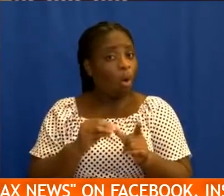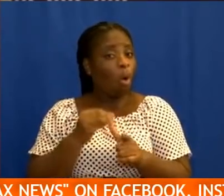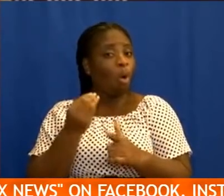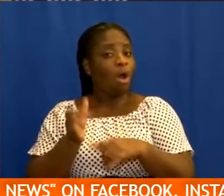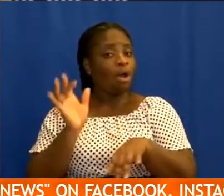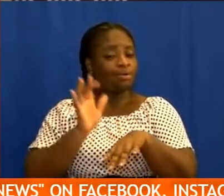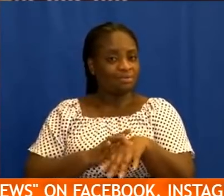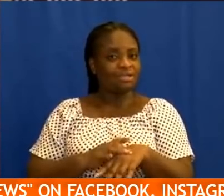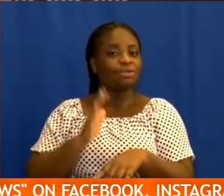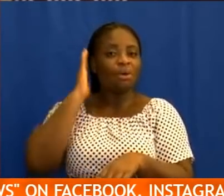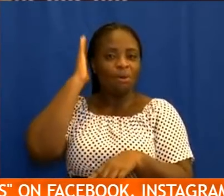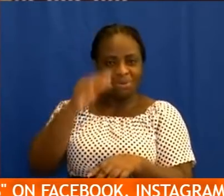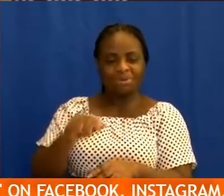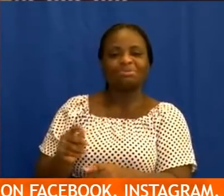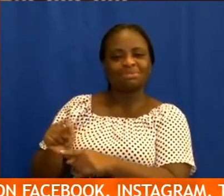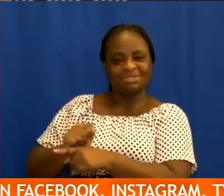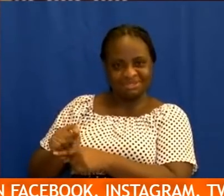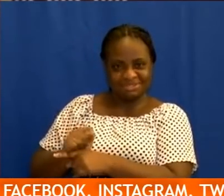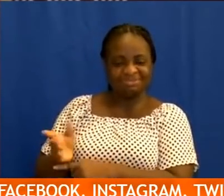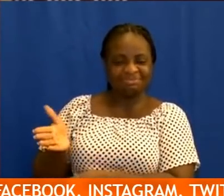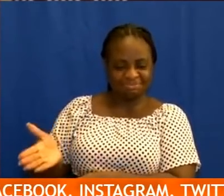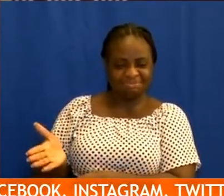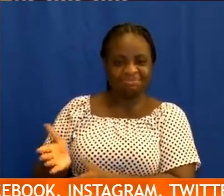school can be duly contained.